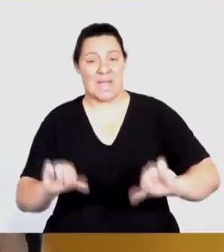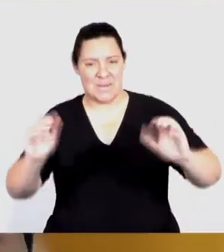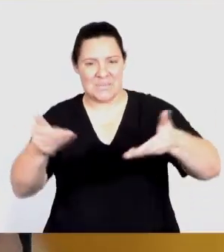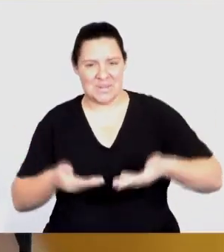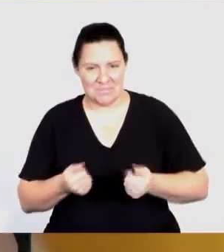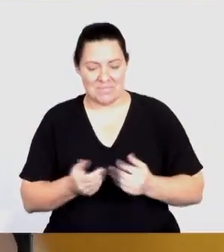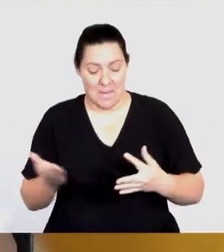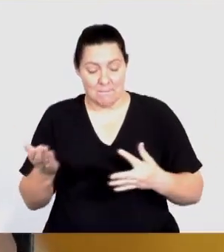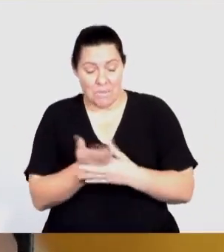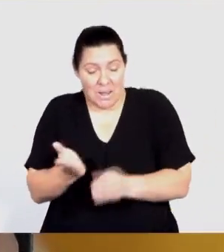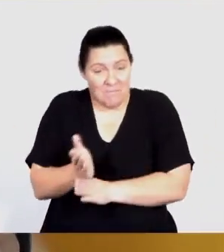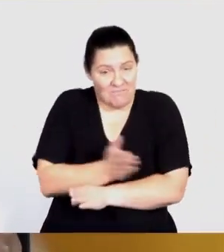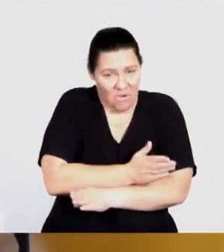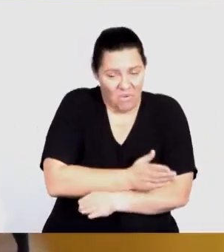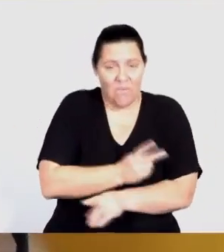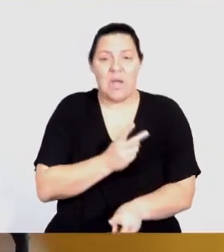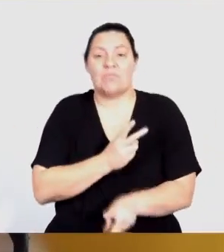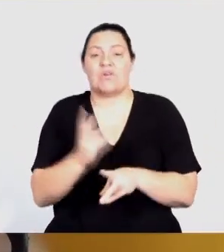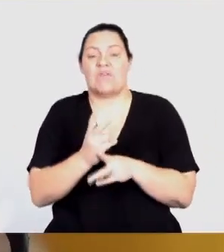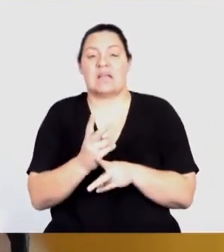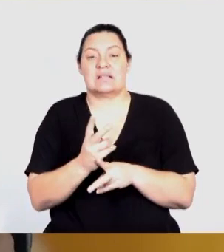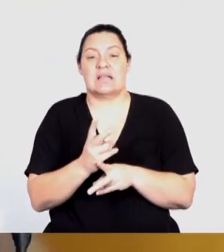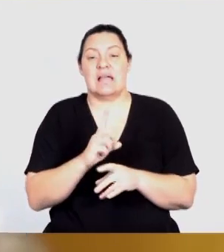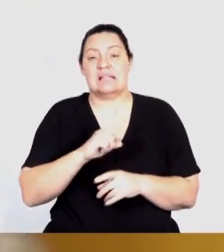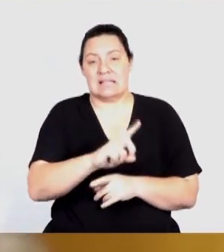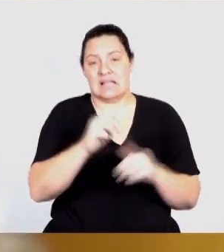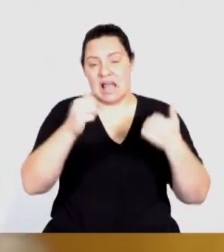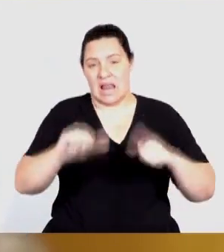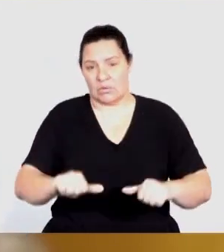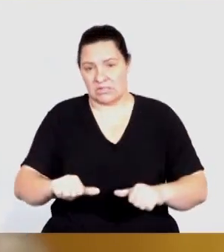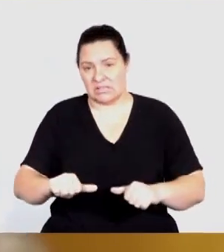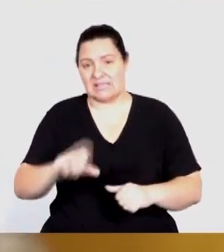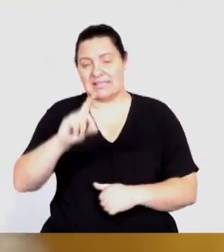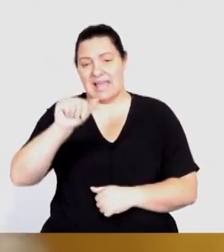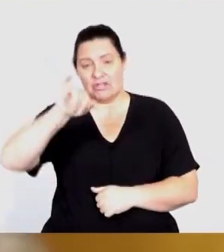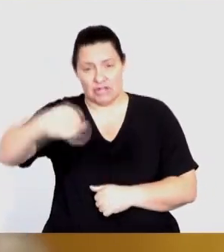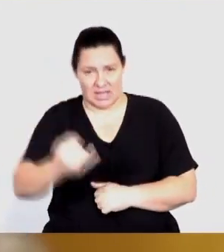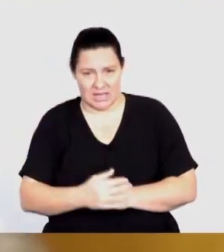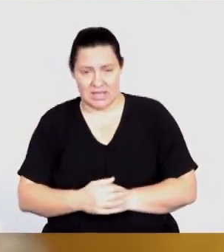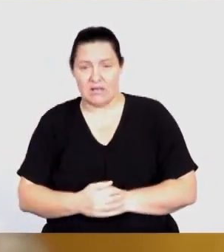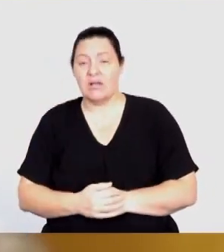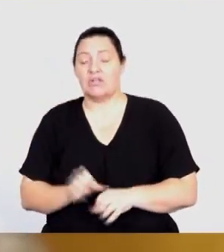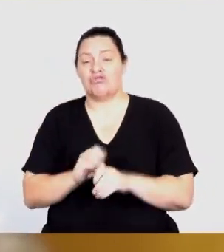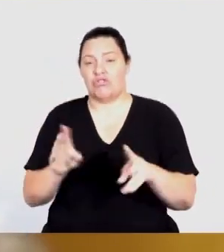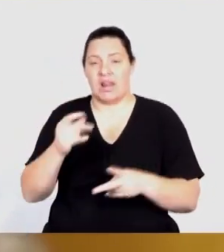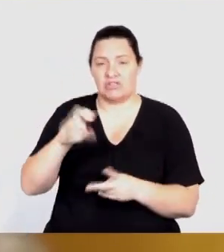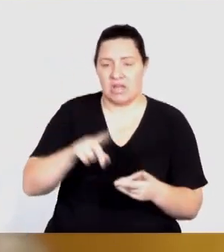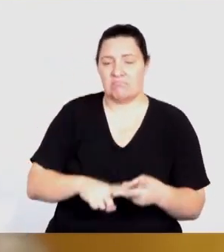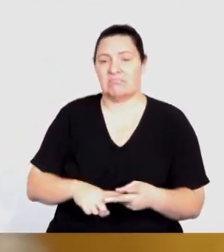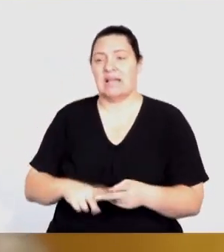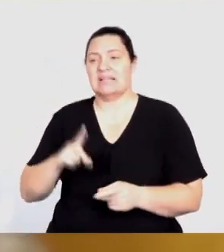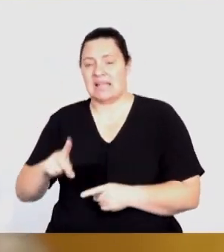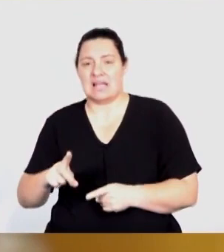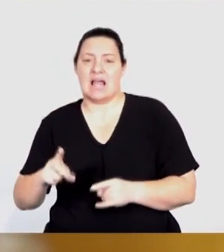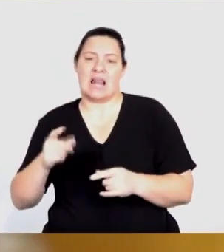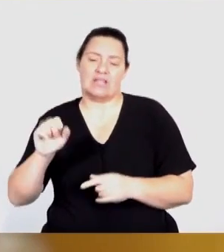Welcome back, dear learners. Before the ad break, we were able to prepare the debtors allowances journal. We did the general ledger. We did